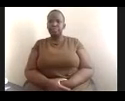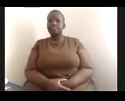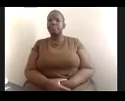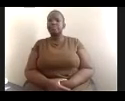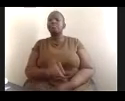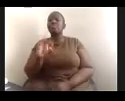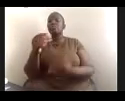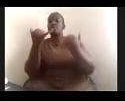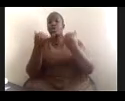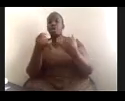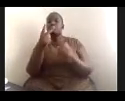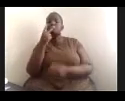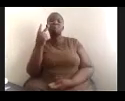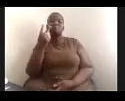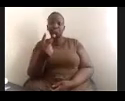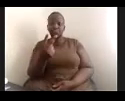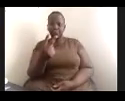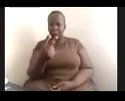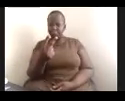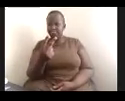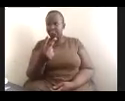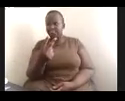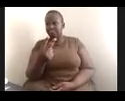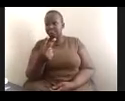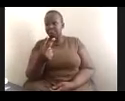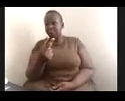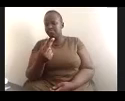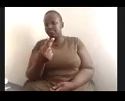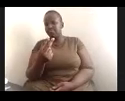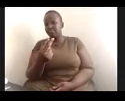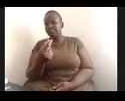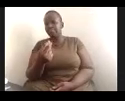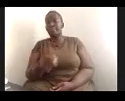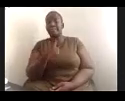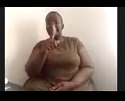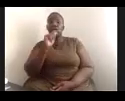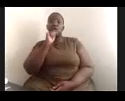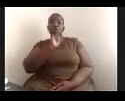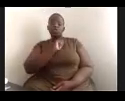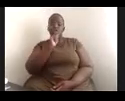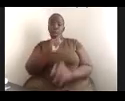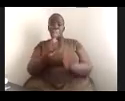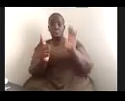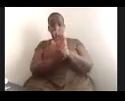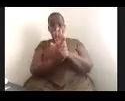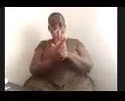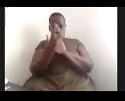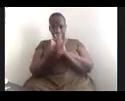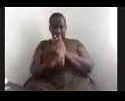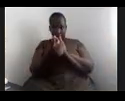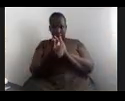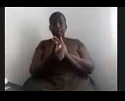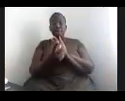now let's take a look at, we said that that's the original law,